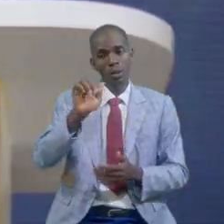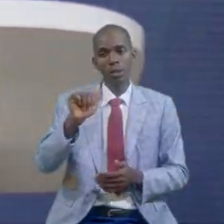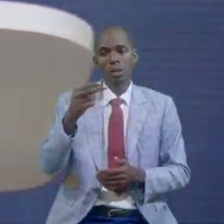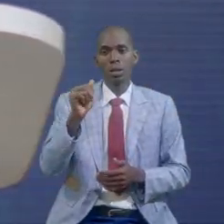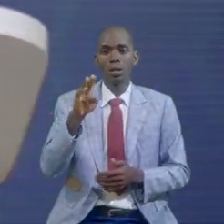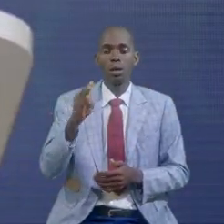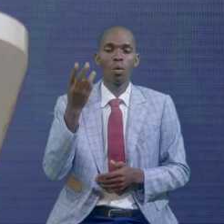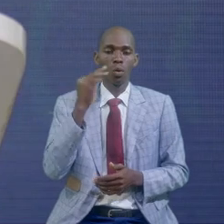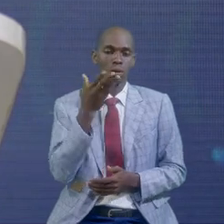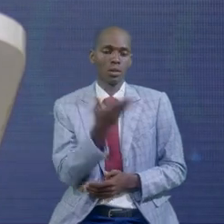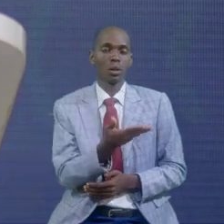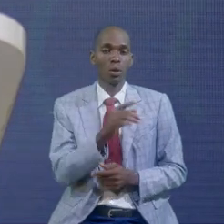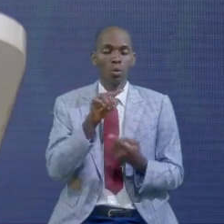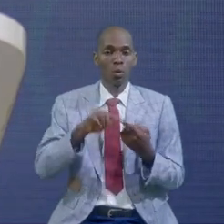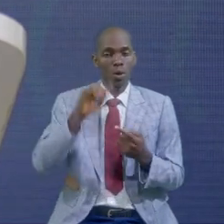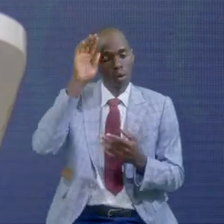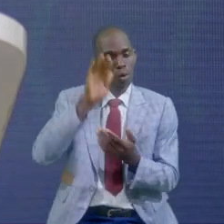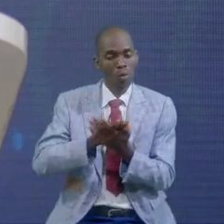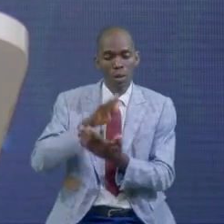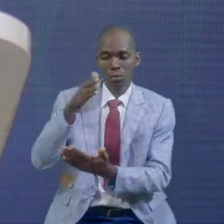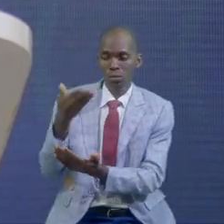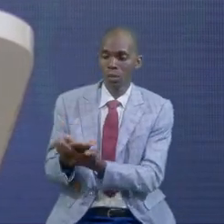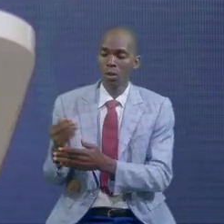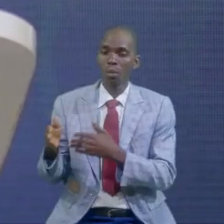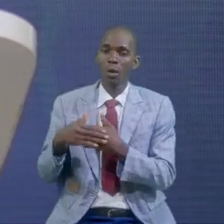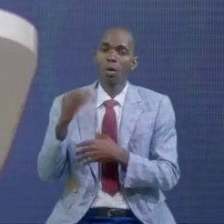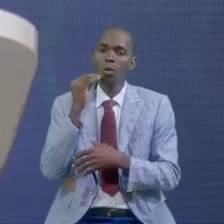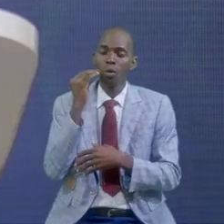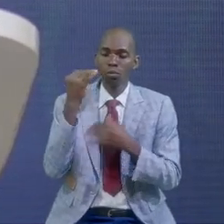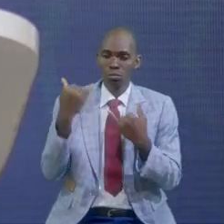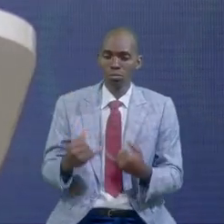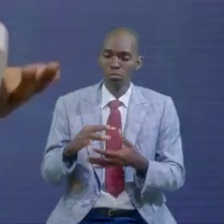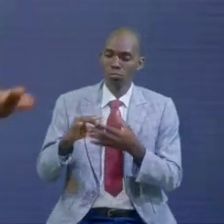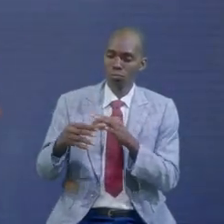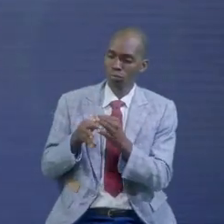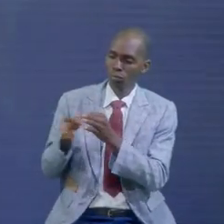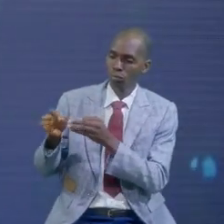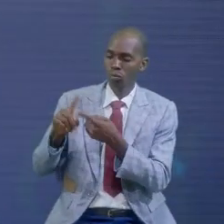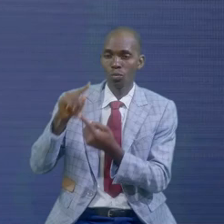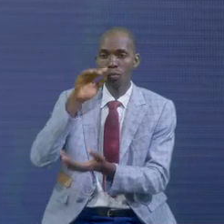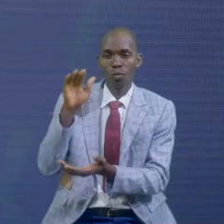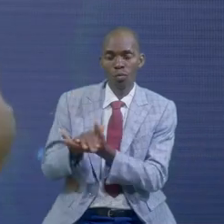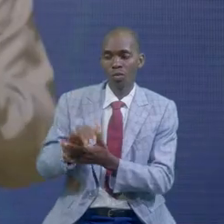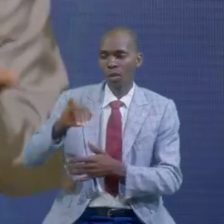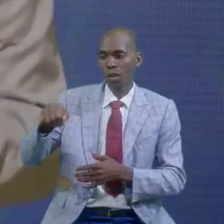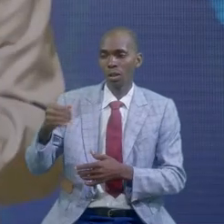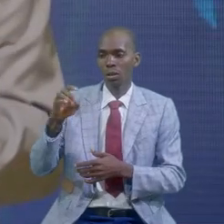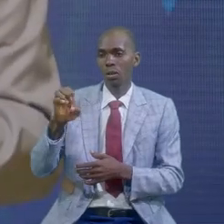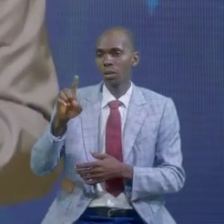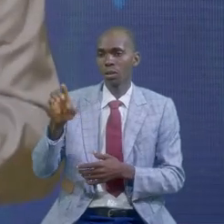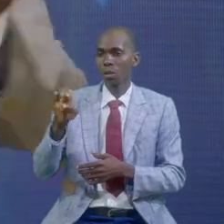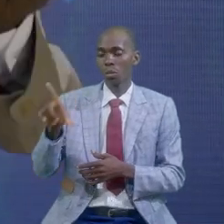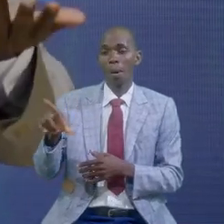back home, Ahab told Jezebel. He didn't tell her of the